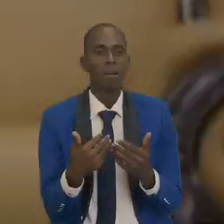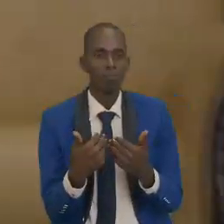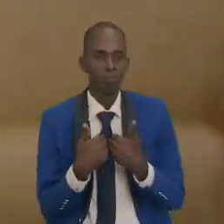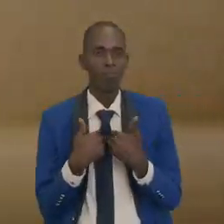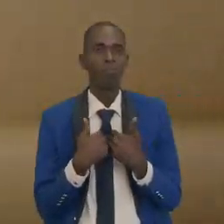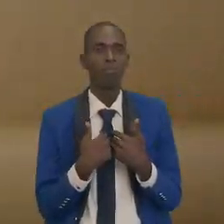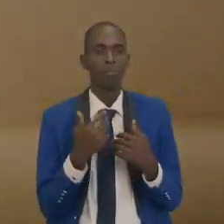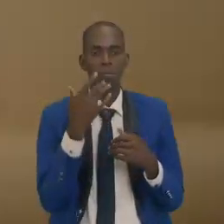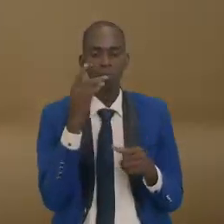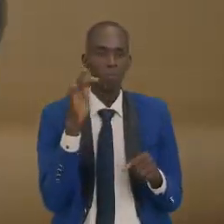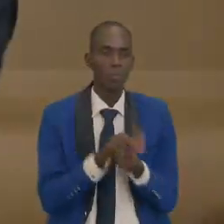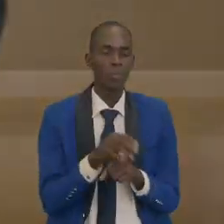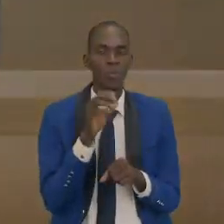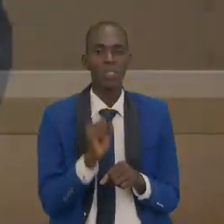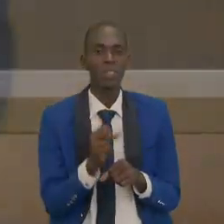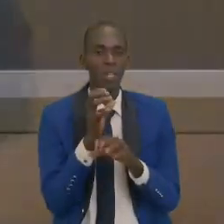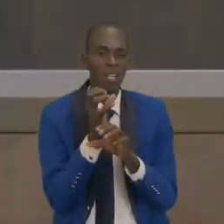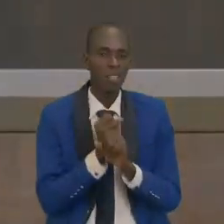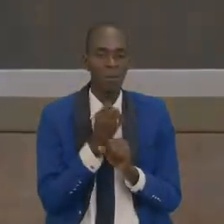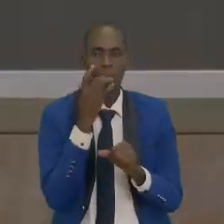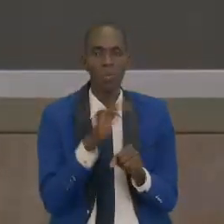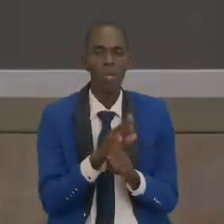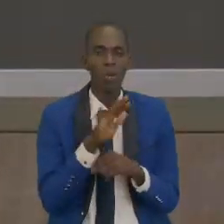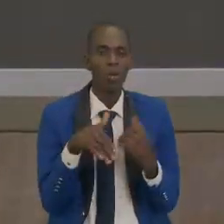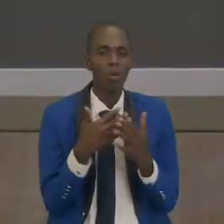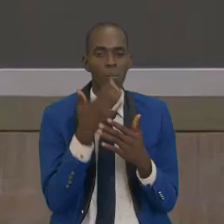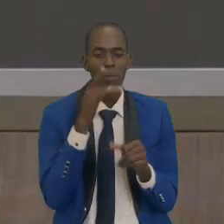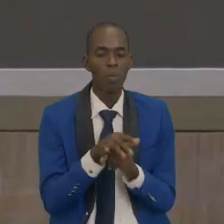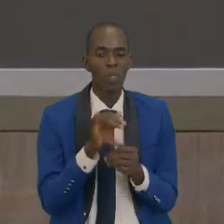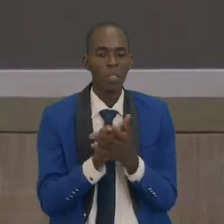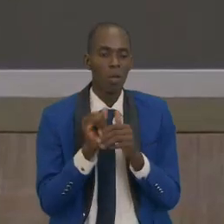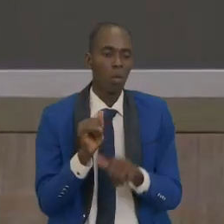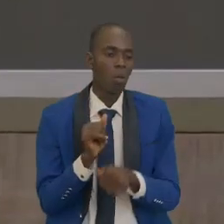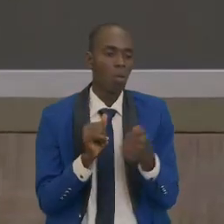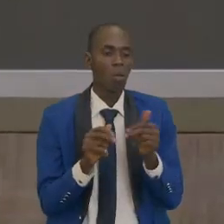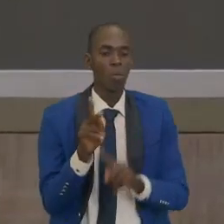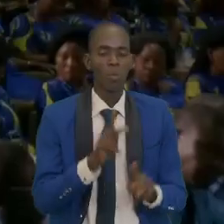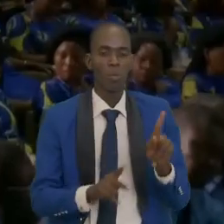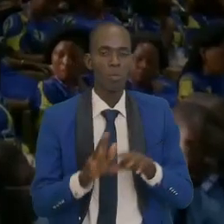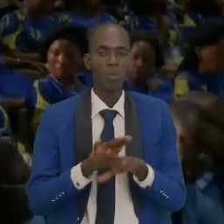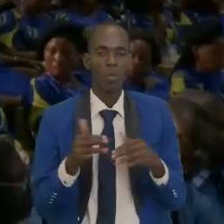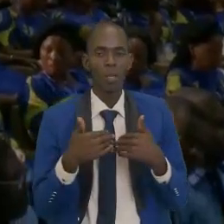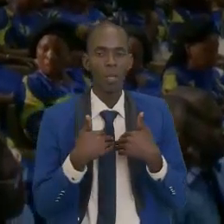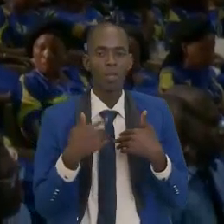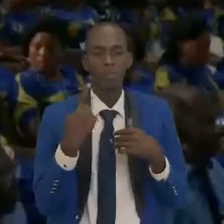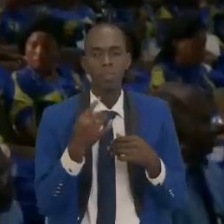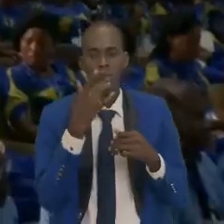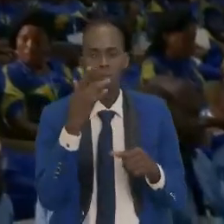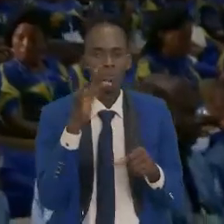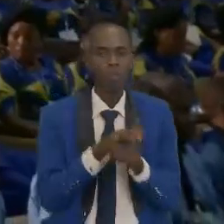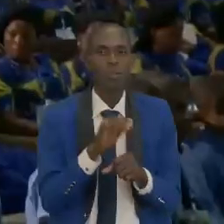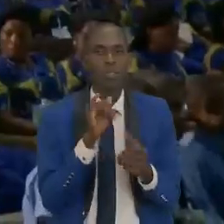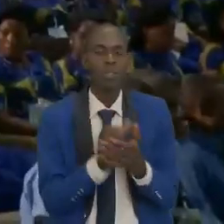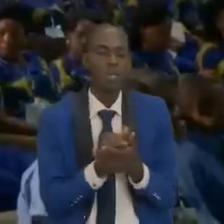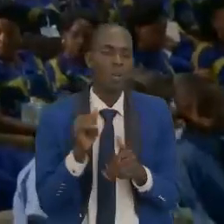the promises that other people do not have the promise see they cannot activate